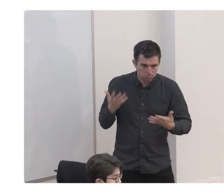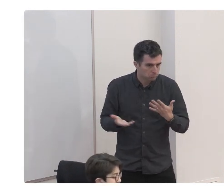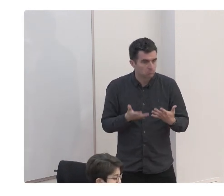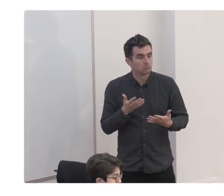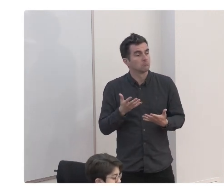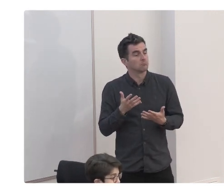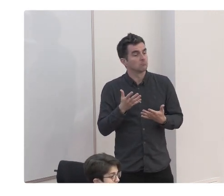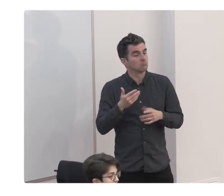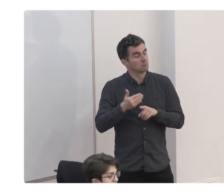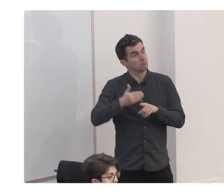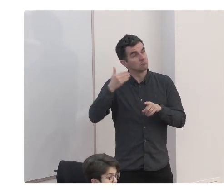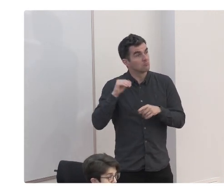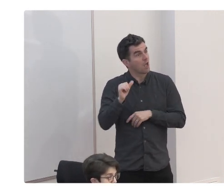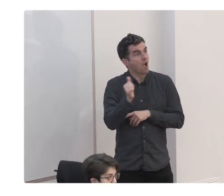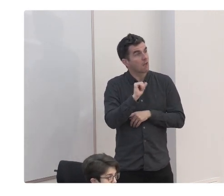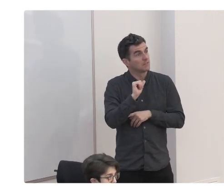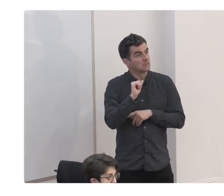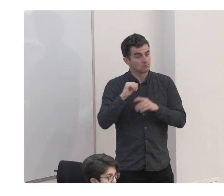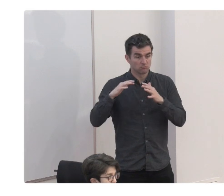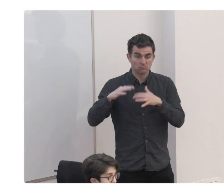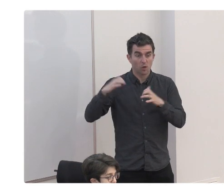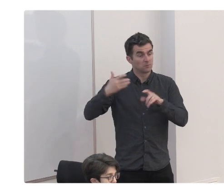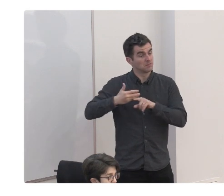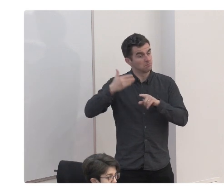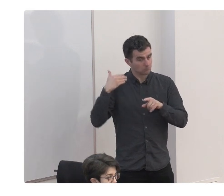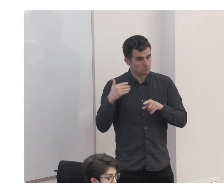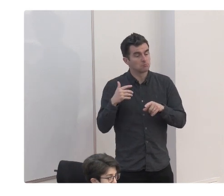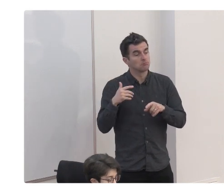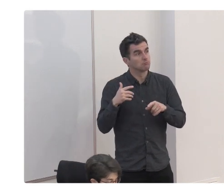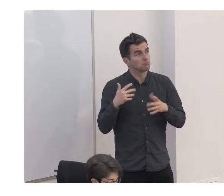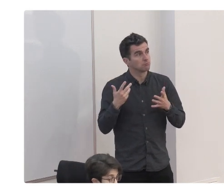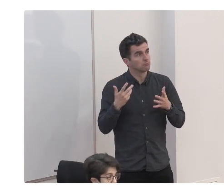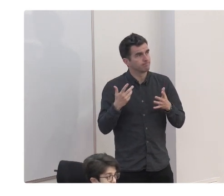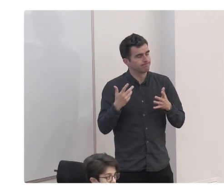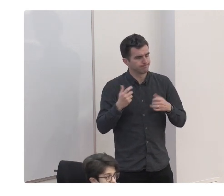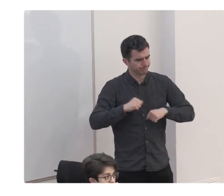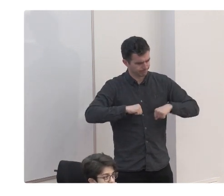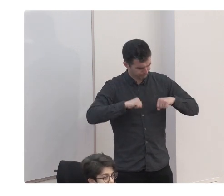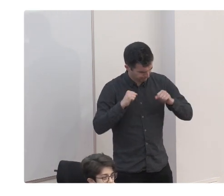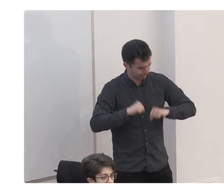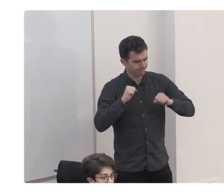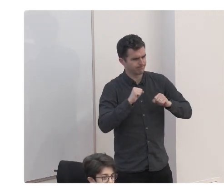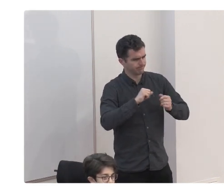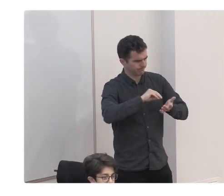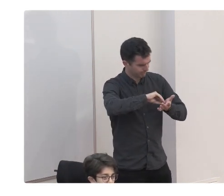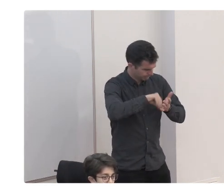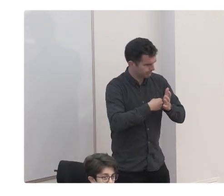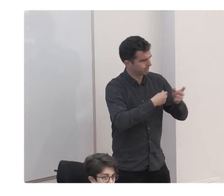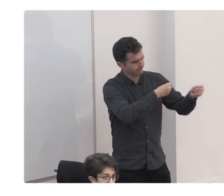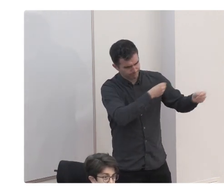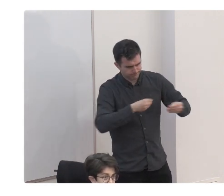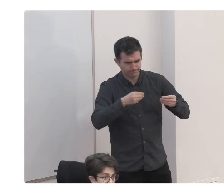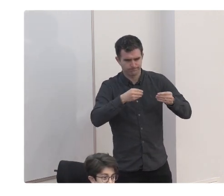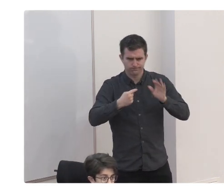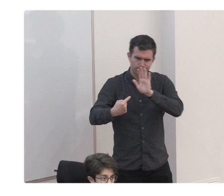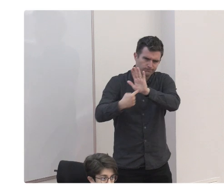are not committed to that, and they are not saying that they will implement this, which is a bit difficult and tiring for us.